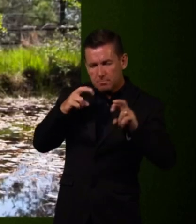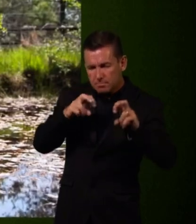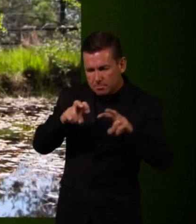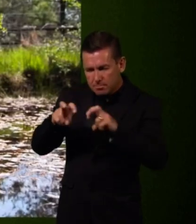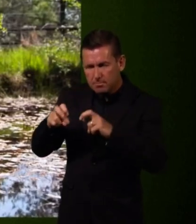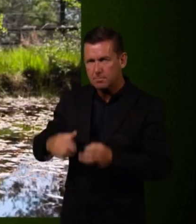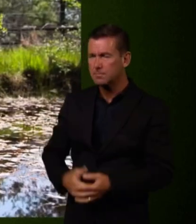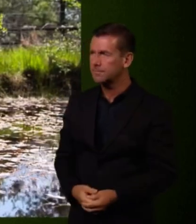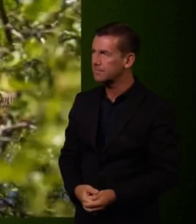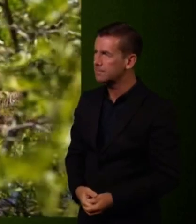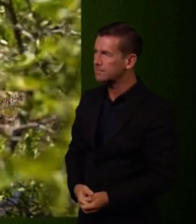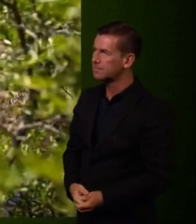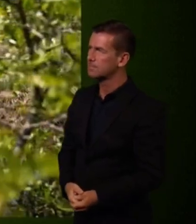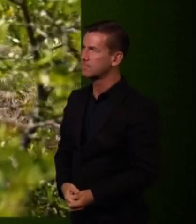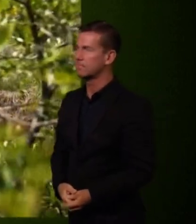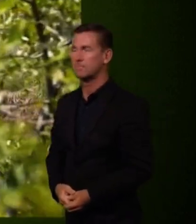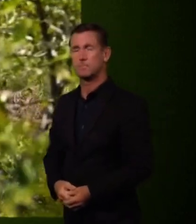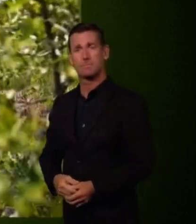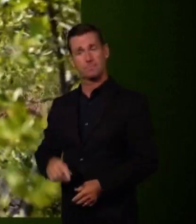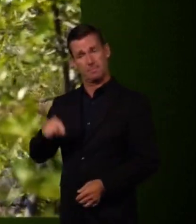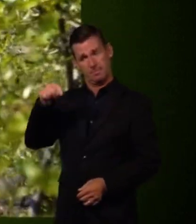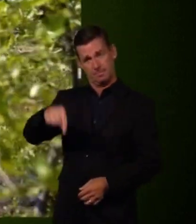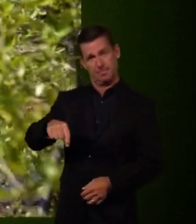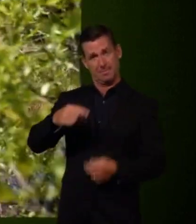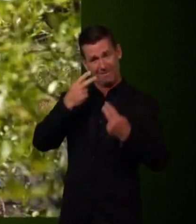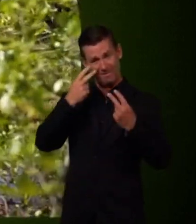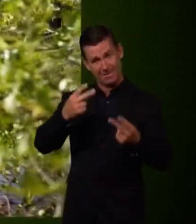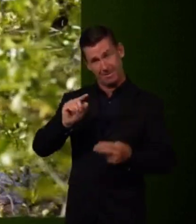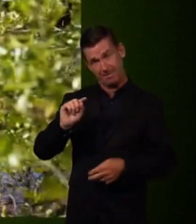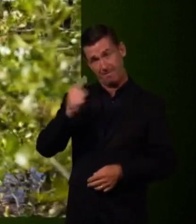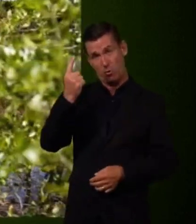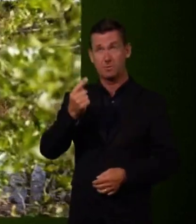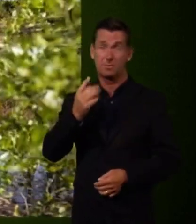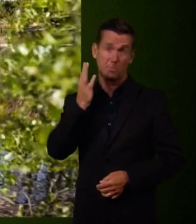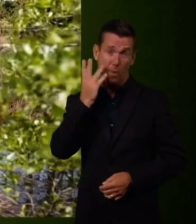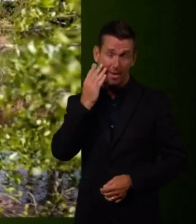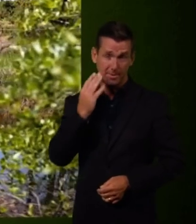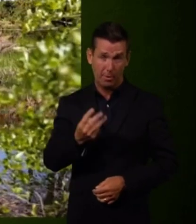I first came to this pond 39 years ago.